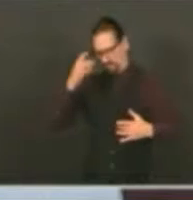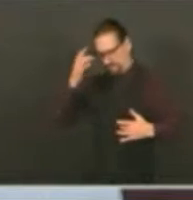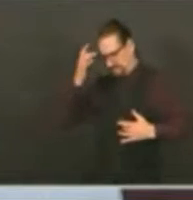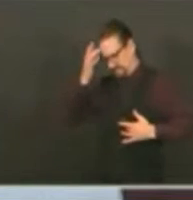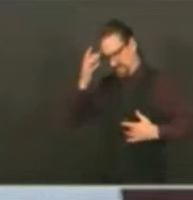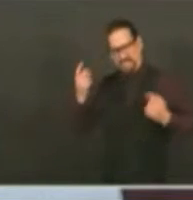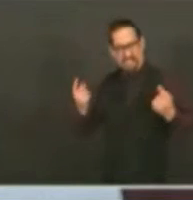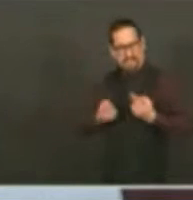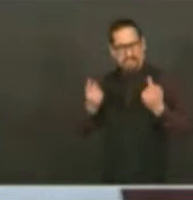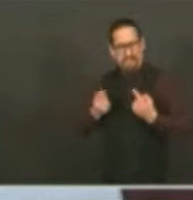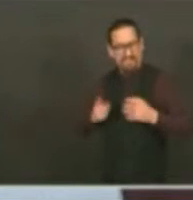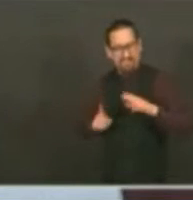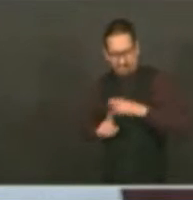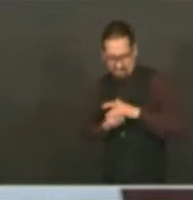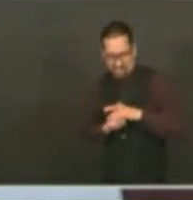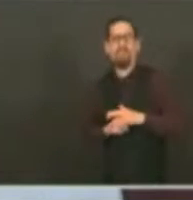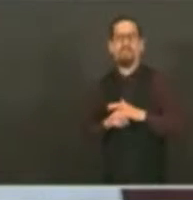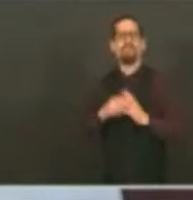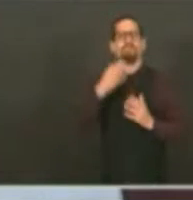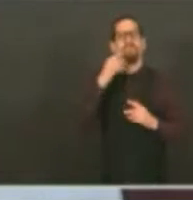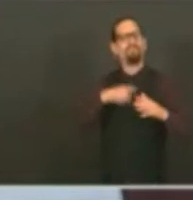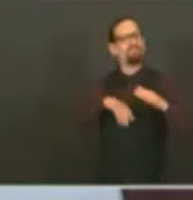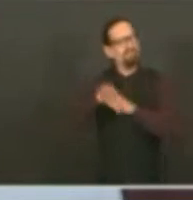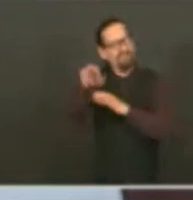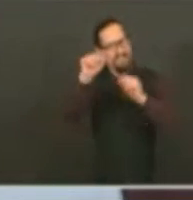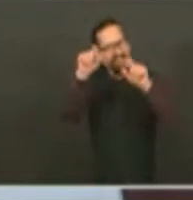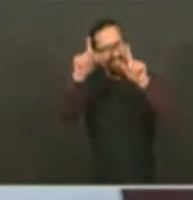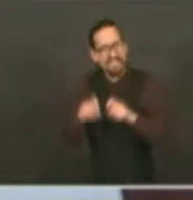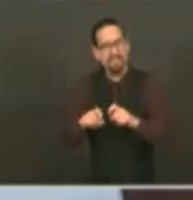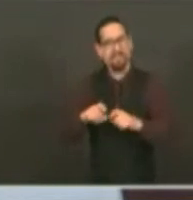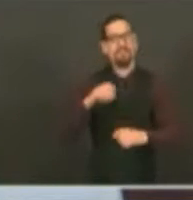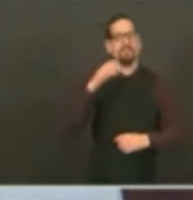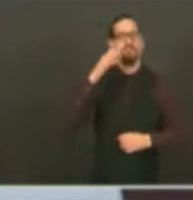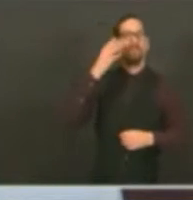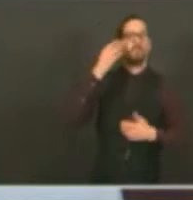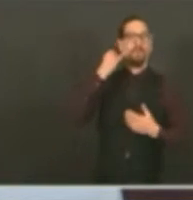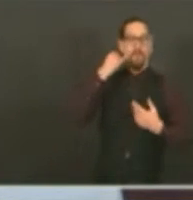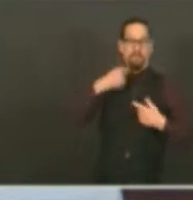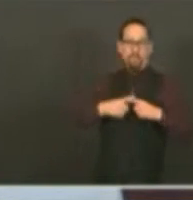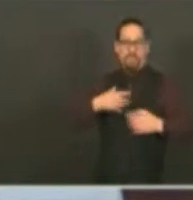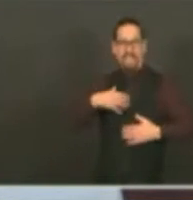older or compromised in your life, go get tested. Sign up